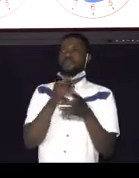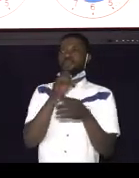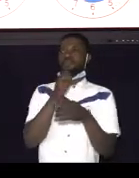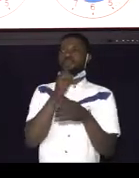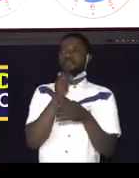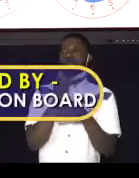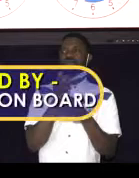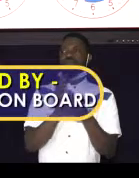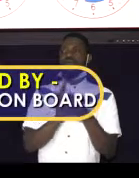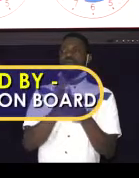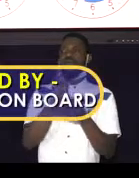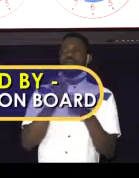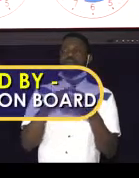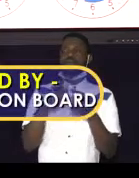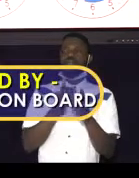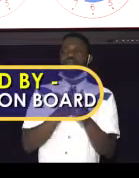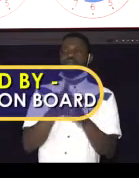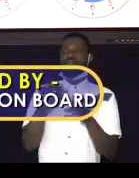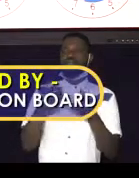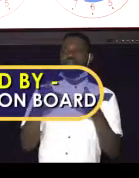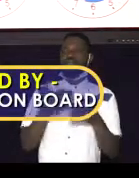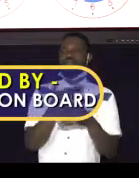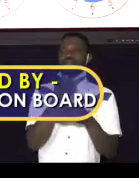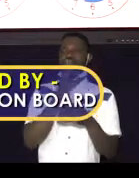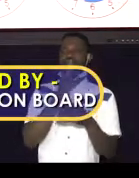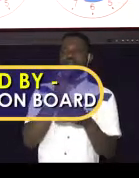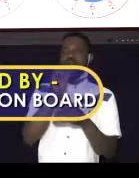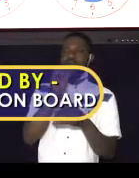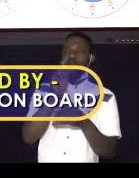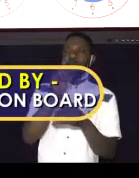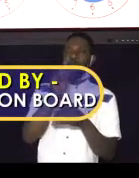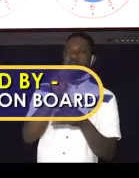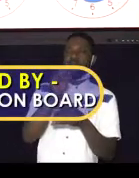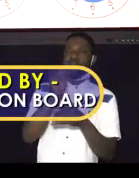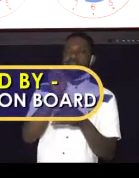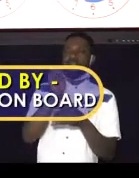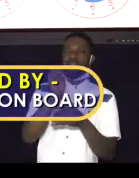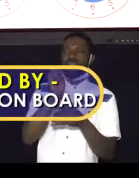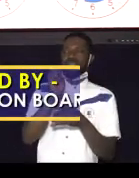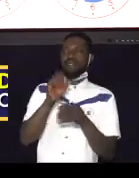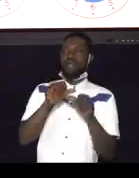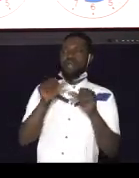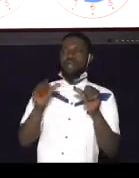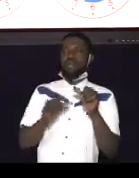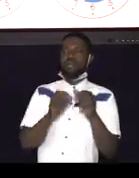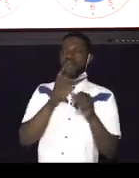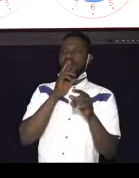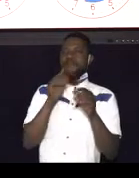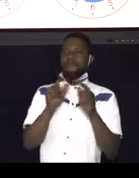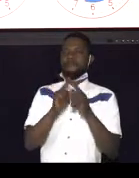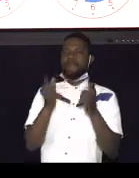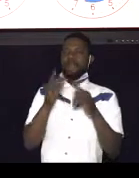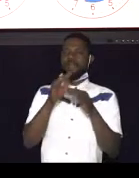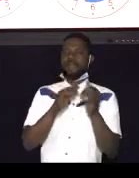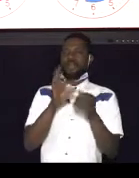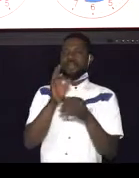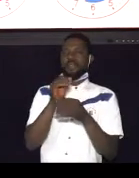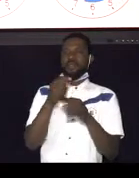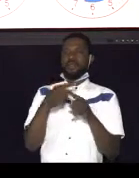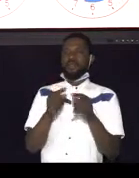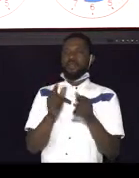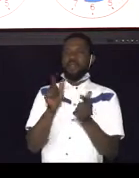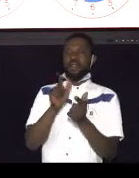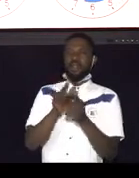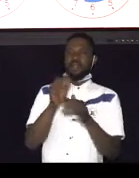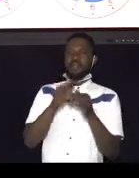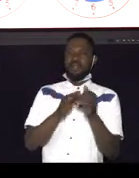up to the straight line. So these are obtuse angles. We say that obtuse angles are bigger than 90 but less than